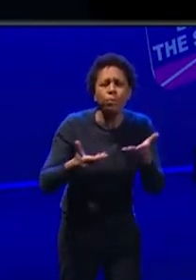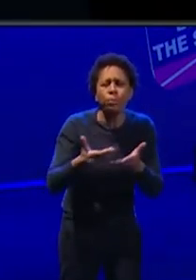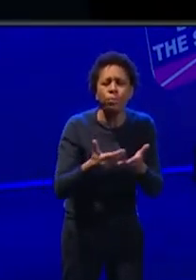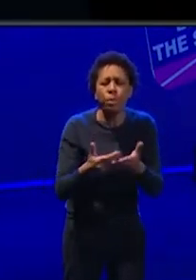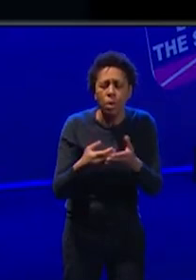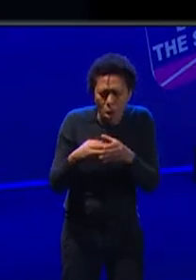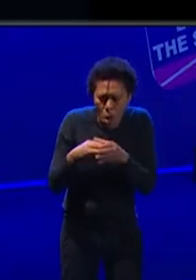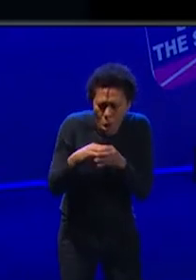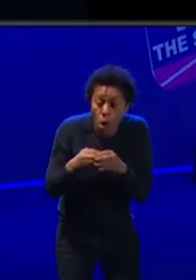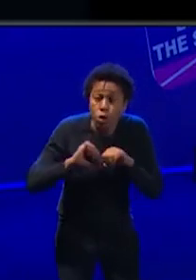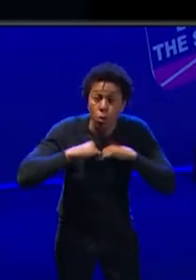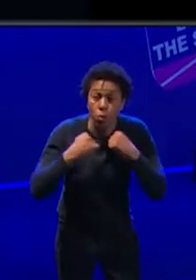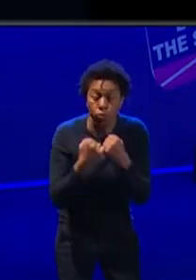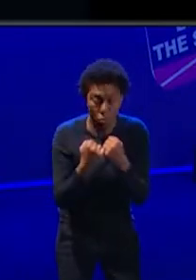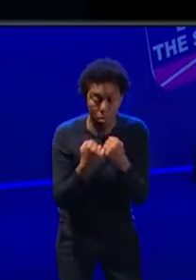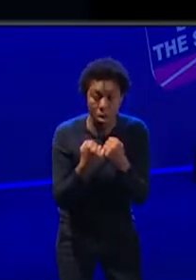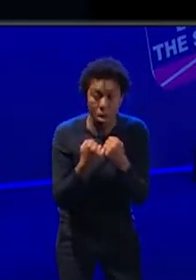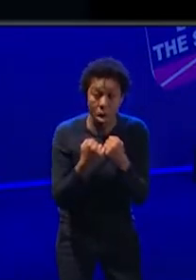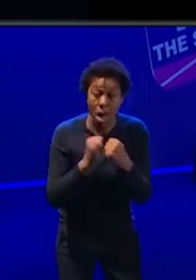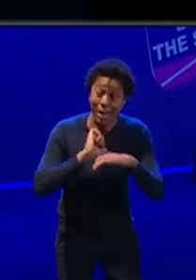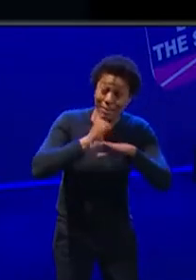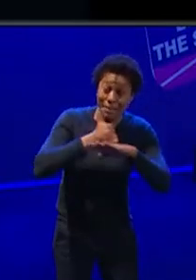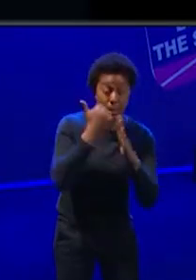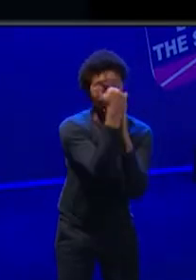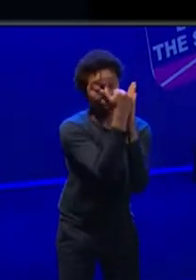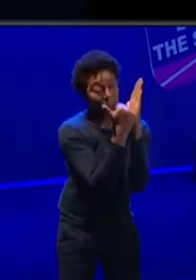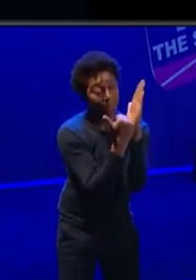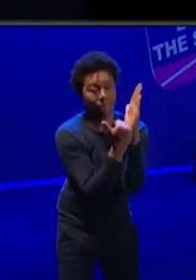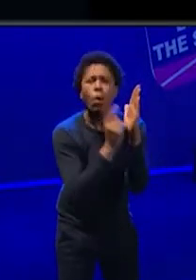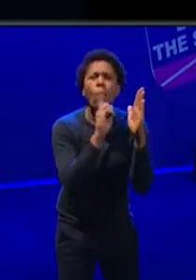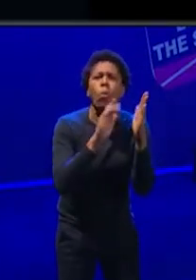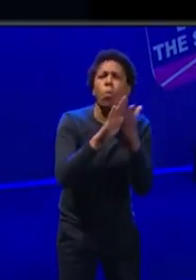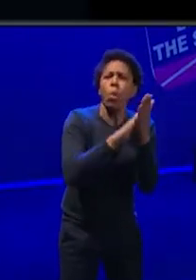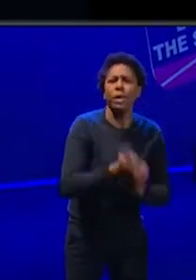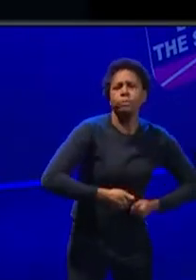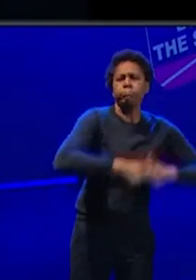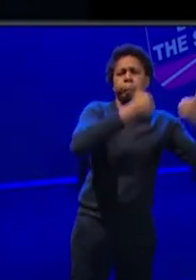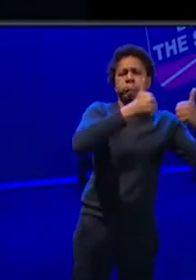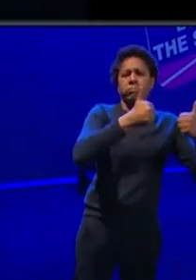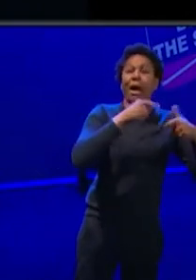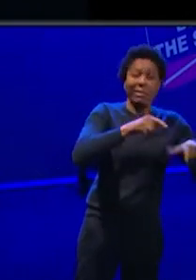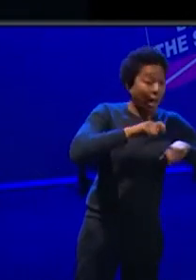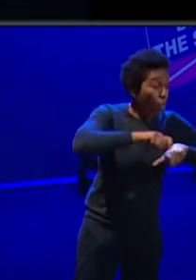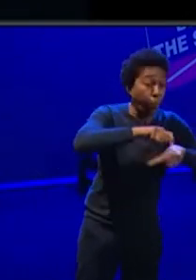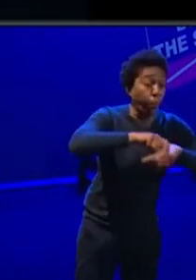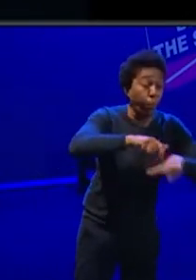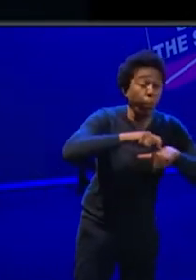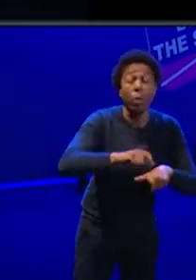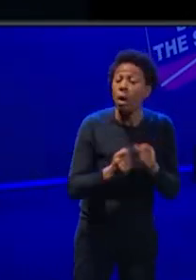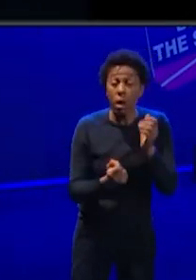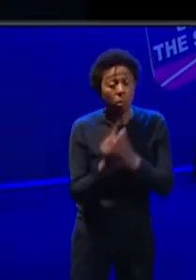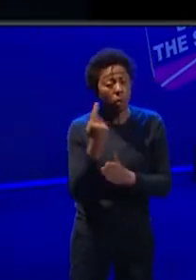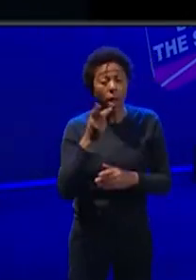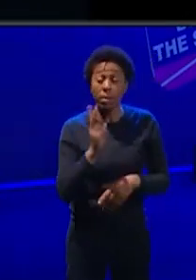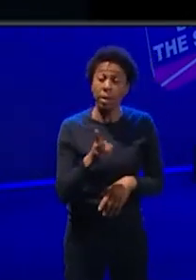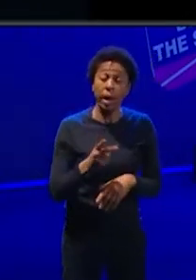people are setting a level, a standard, an opinion about what is the great thing. And that gets perpetuated. It will happen again at Christmas, where